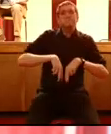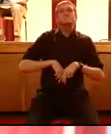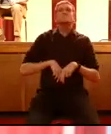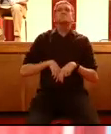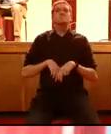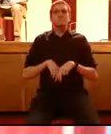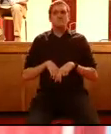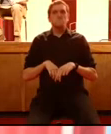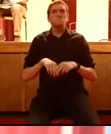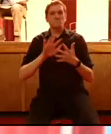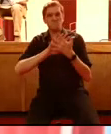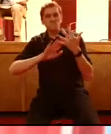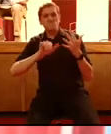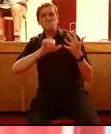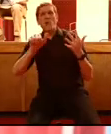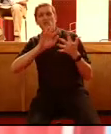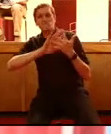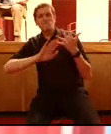balance.